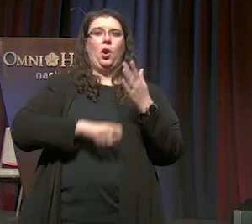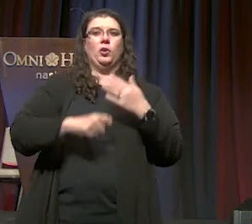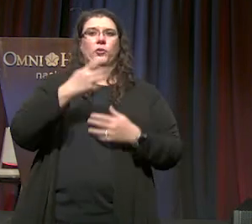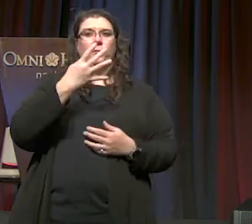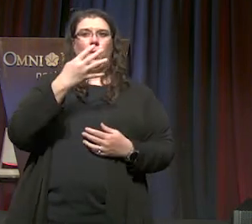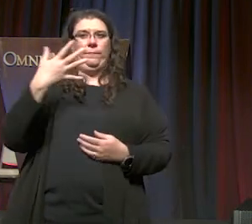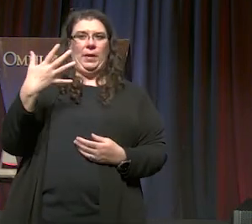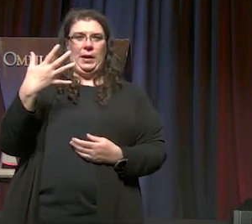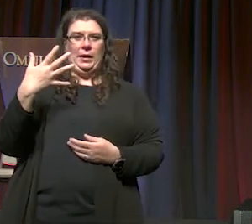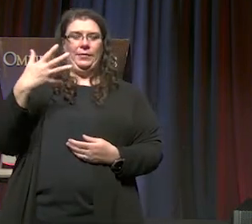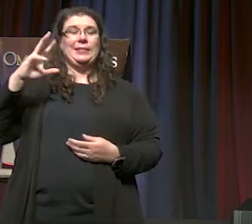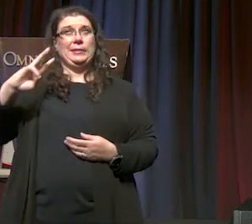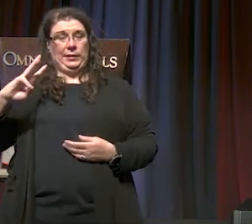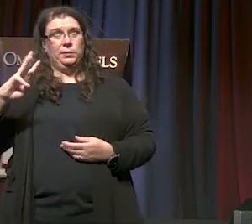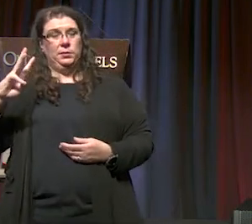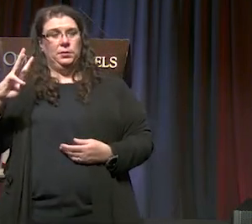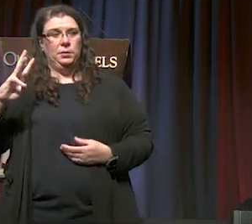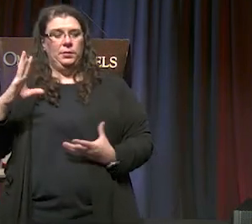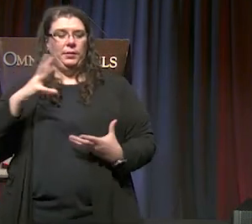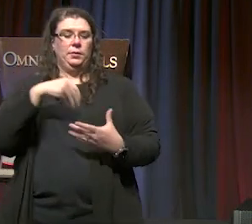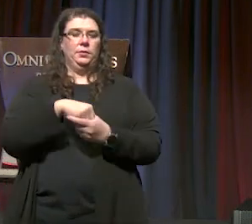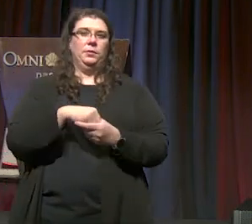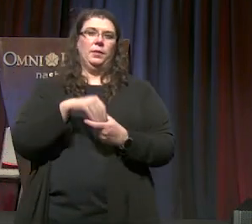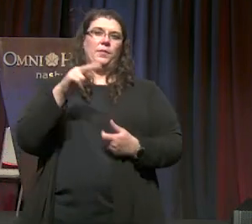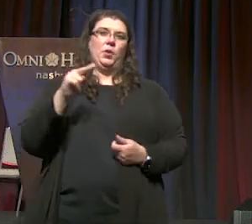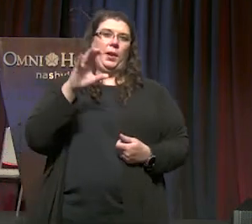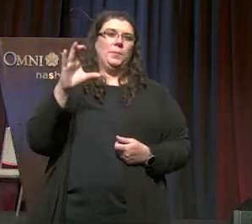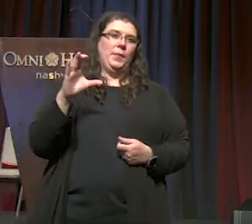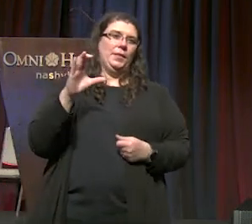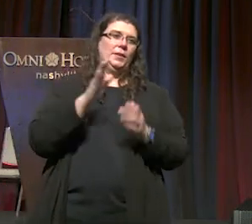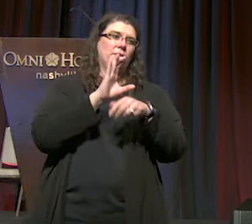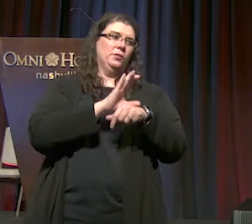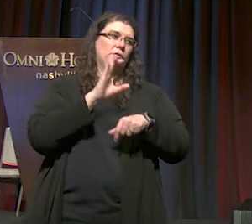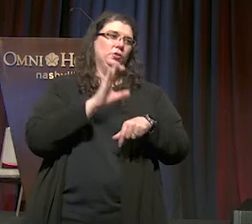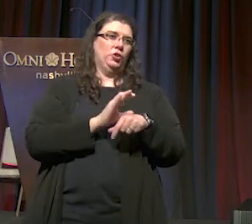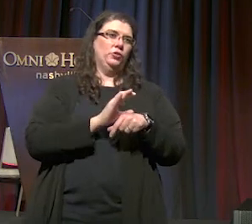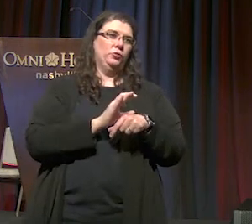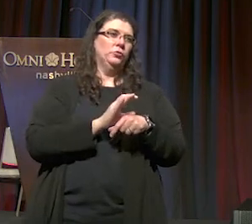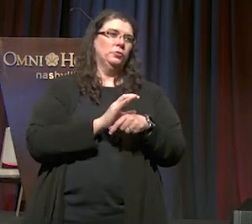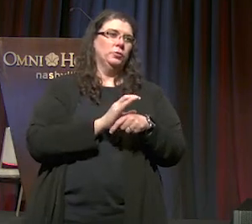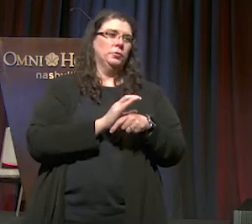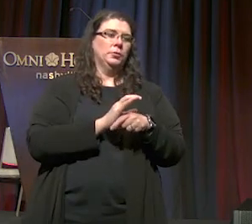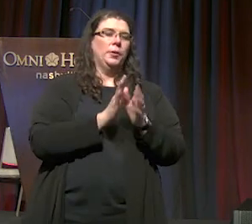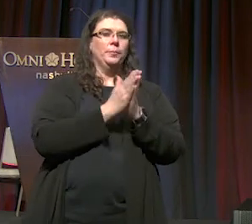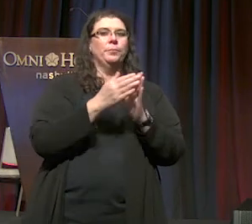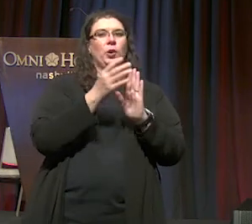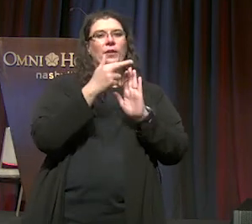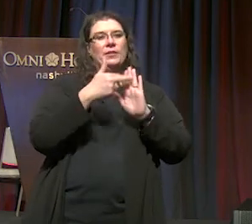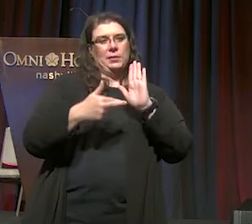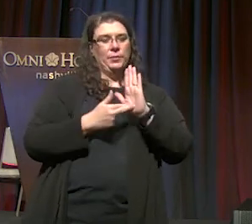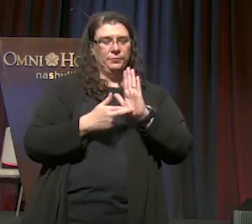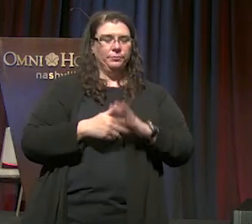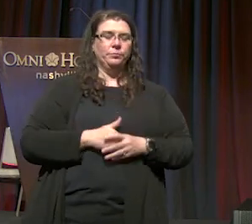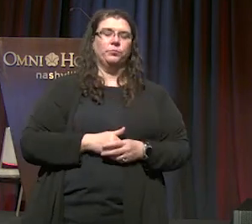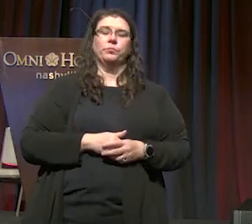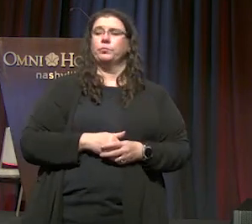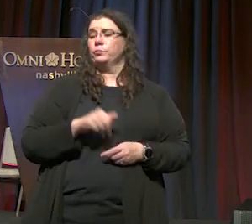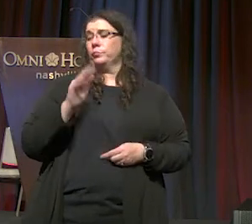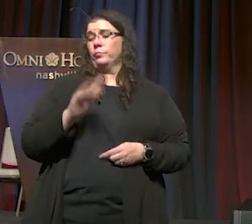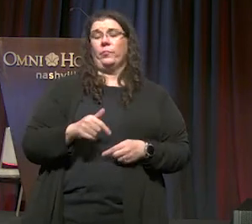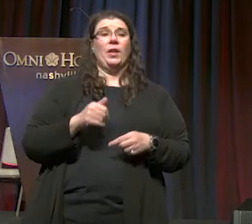5 and 6 of the United Methodist Church Constitution. The petition highlights the